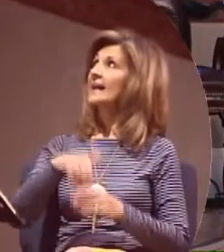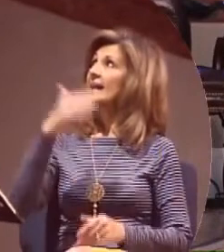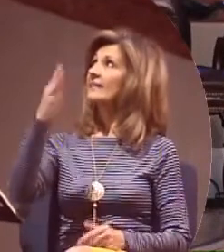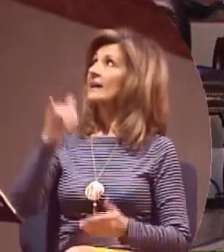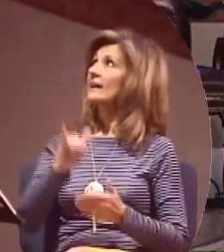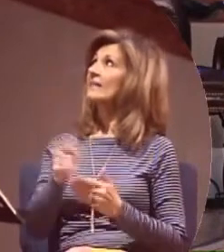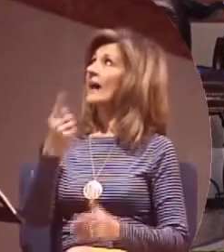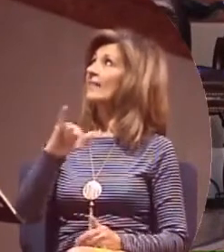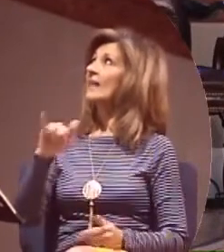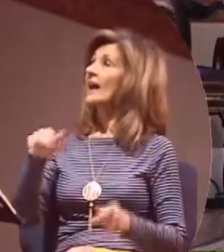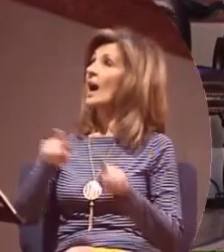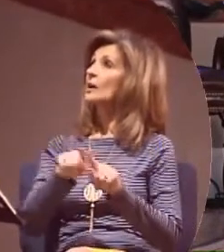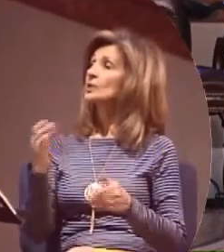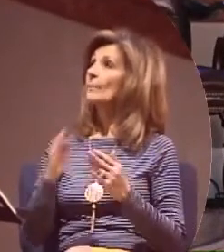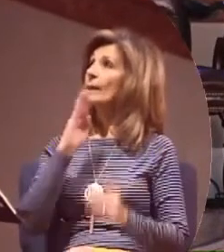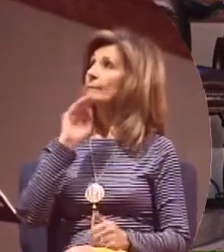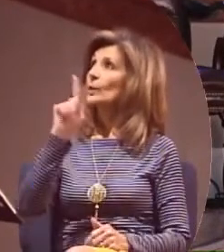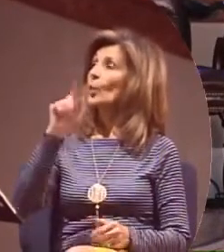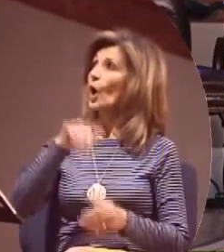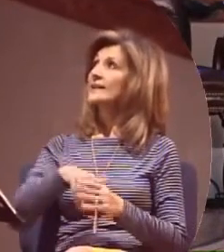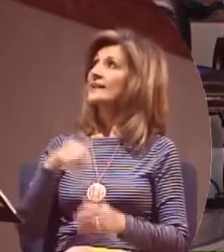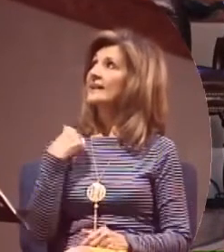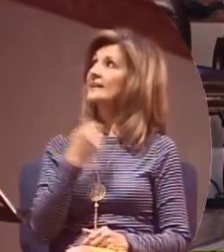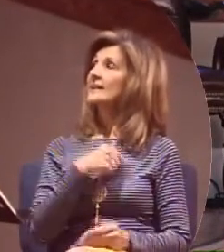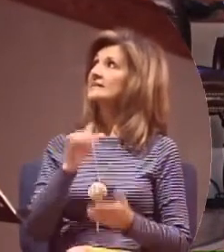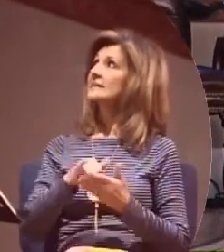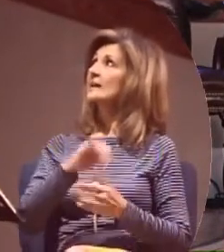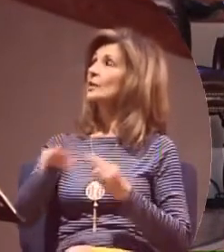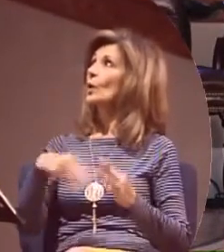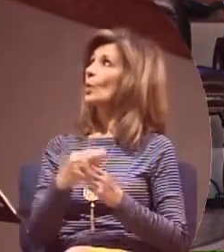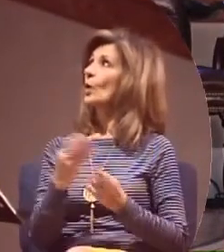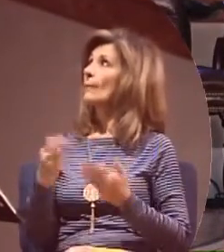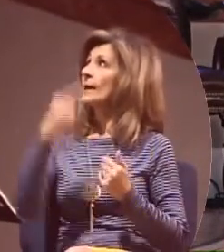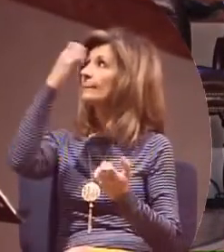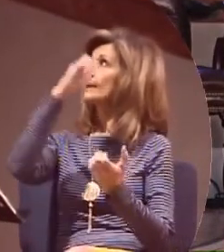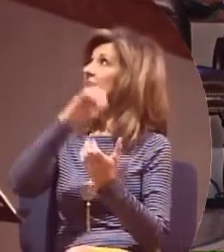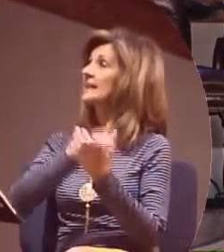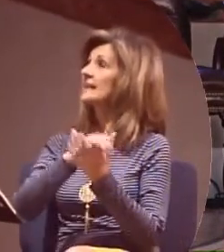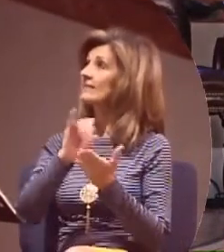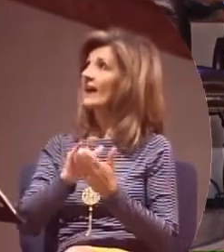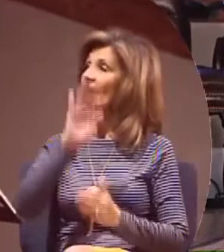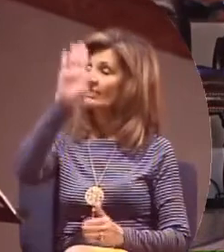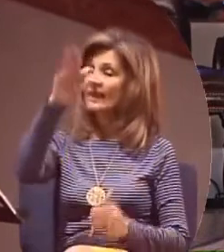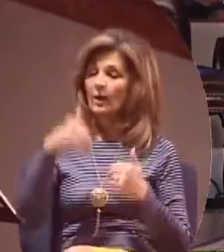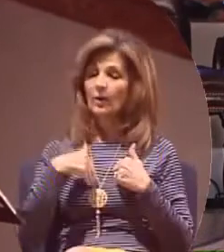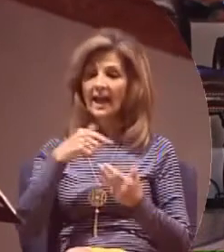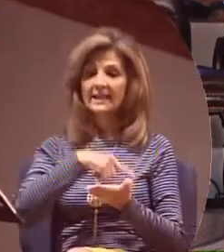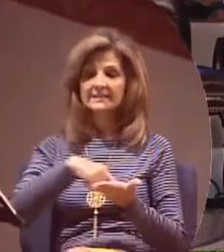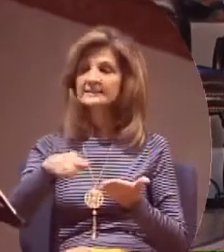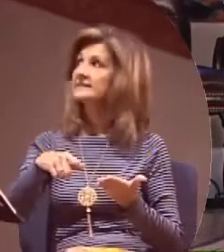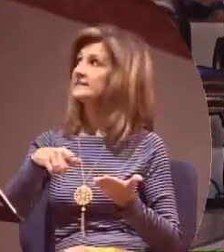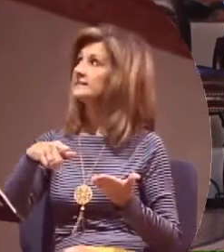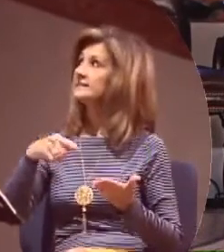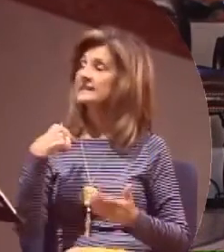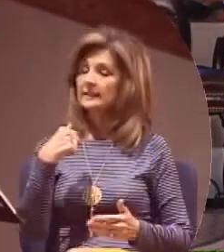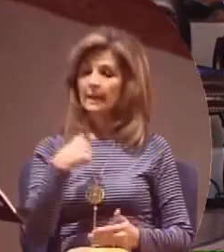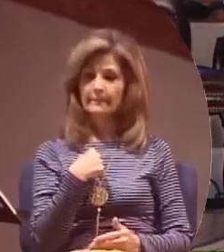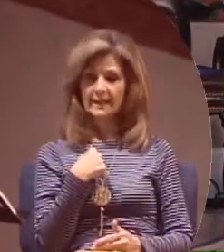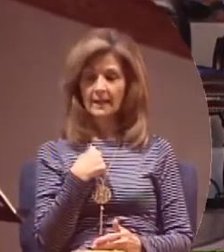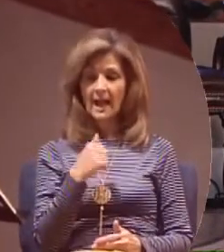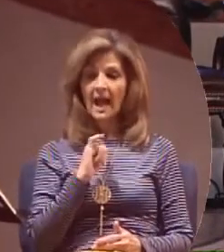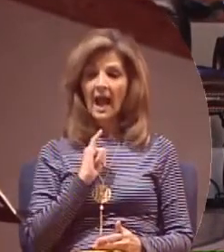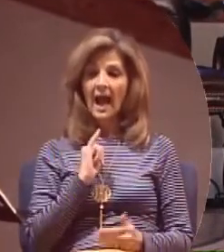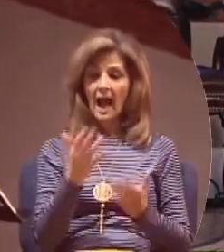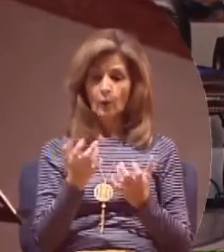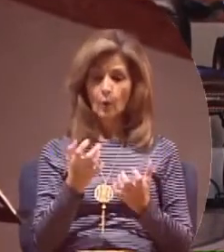may be one in us, that the world may believe that thou hast sent me." You know what he's saying there? Hey, I want my church to be just like me and the Father are.